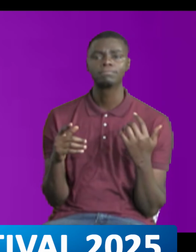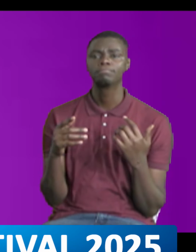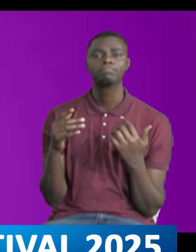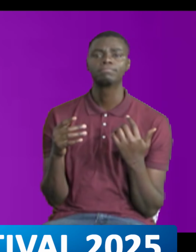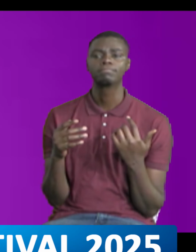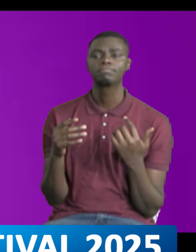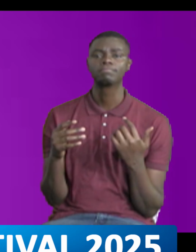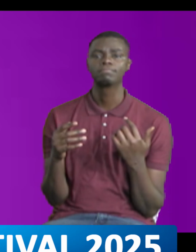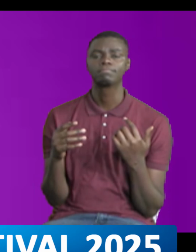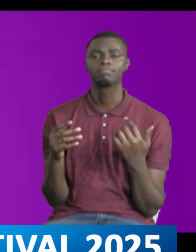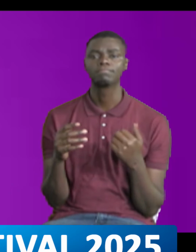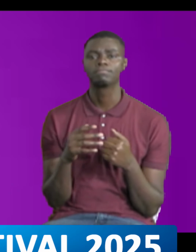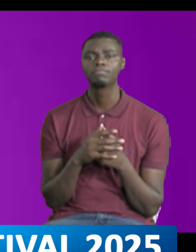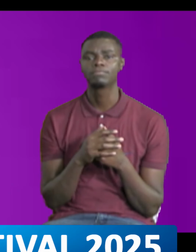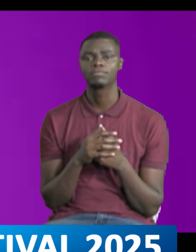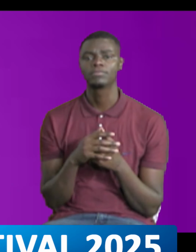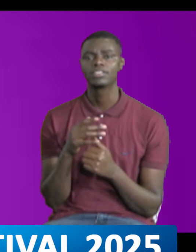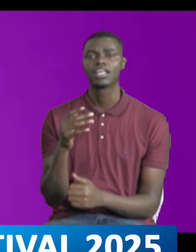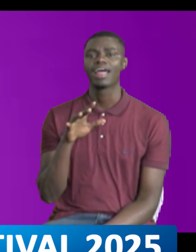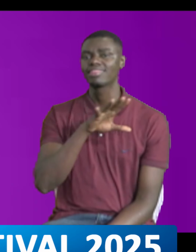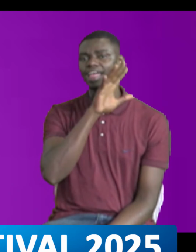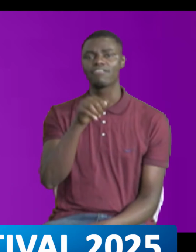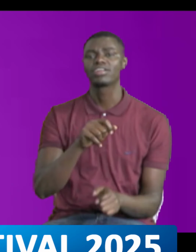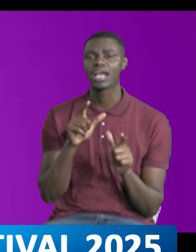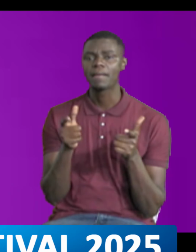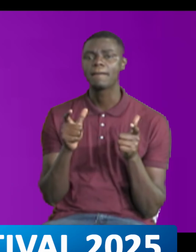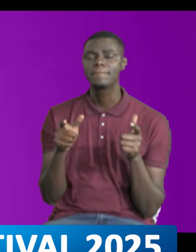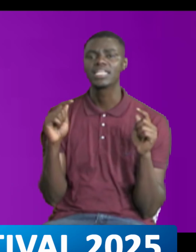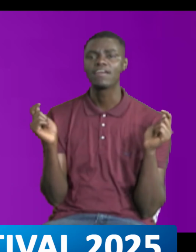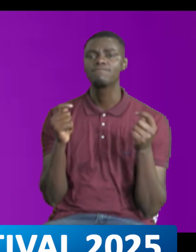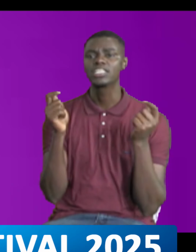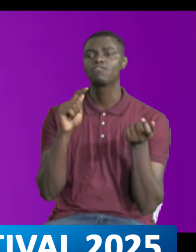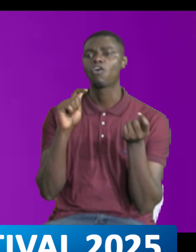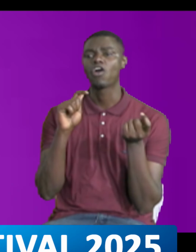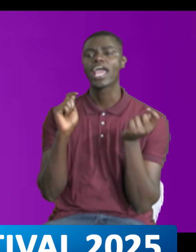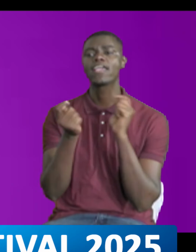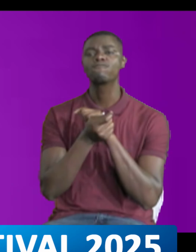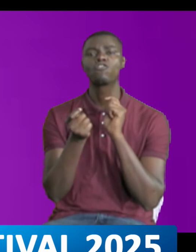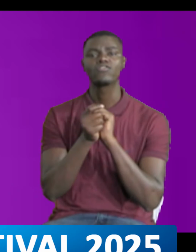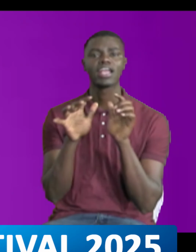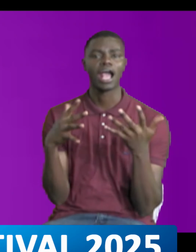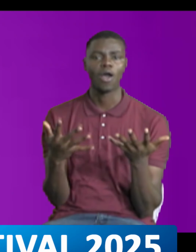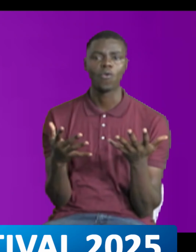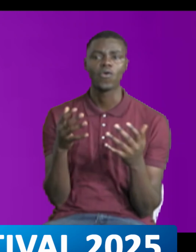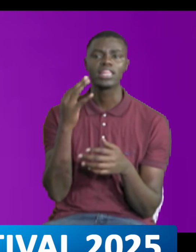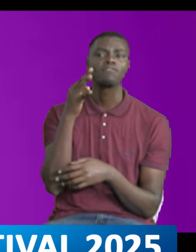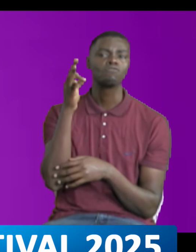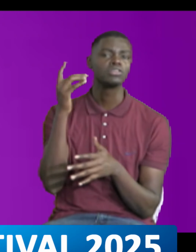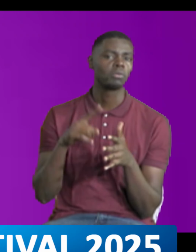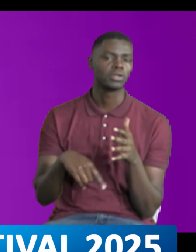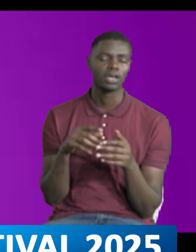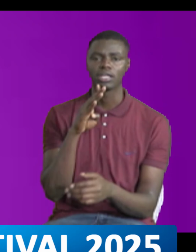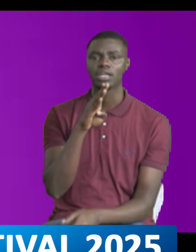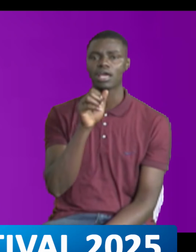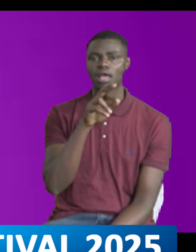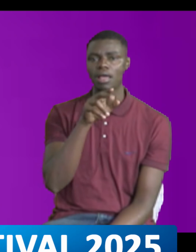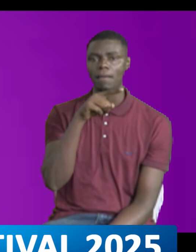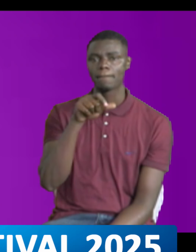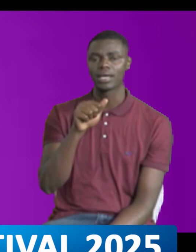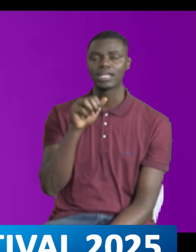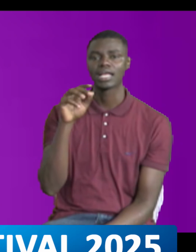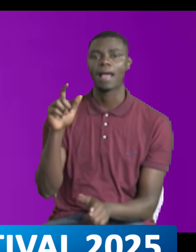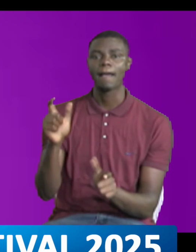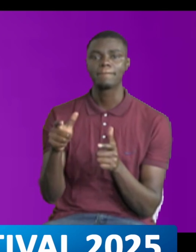do you see the African Media Festival evolving? Yeah. Do you think that probably Baraza Media Lab will be